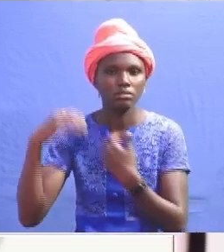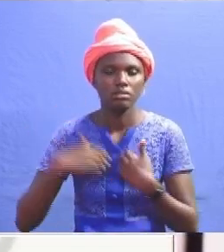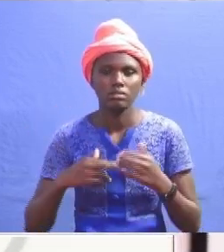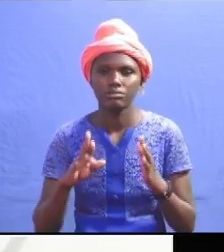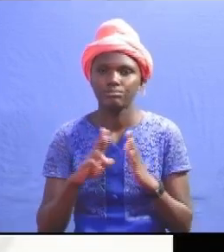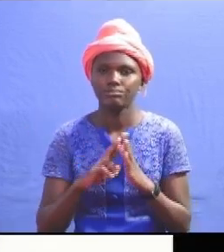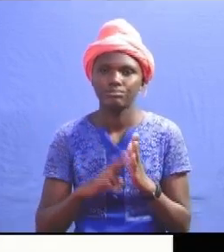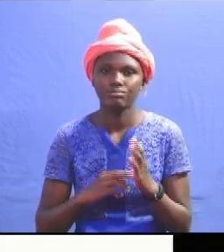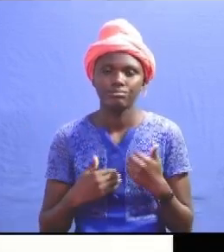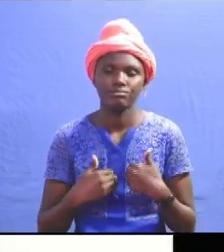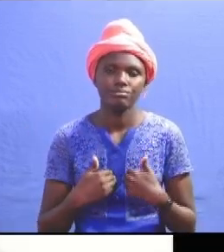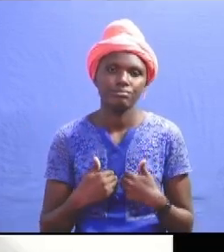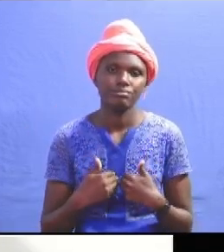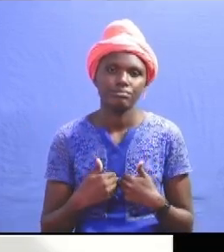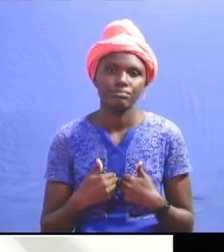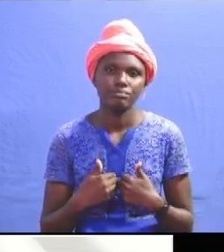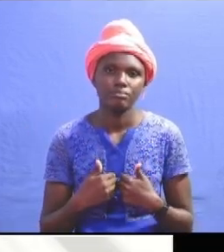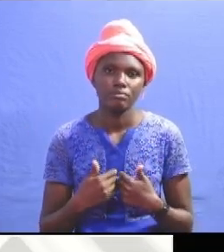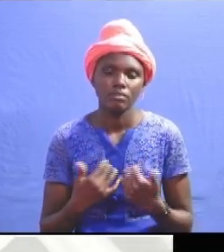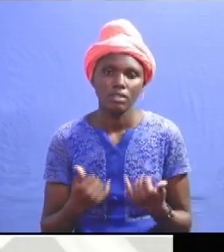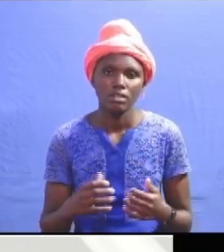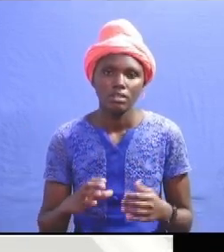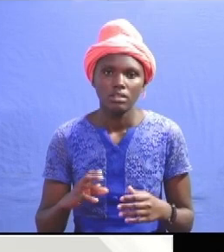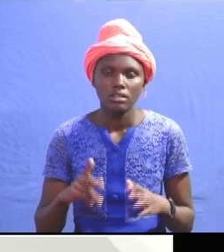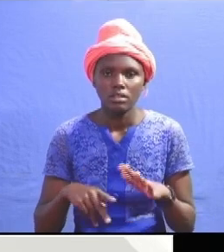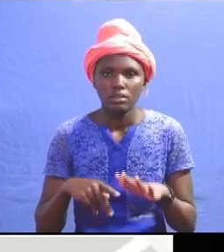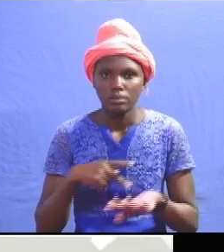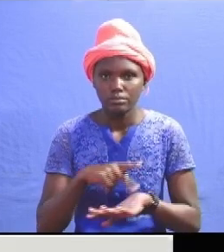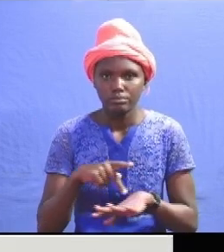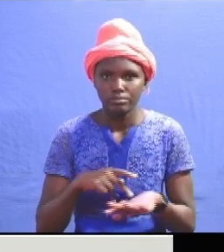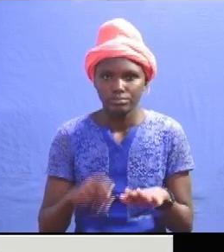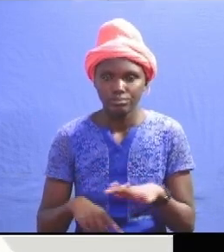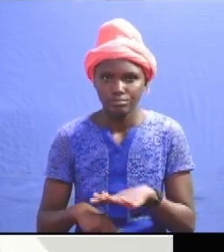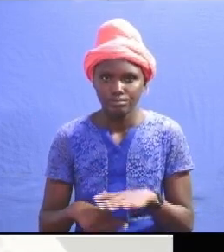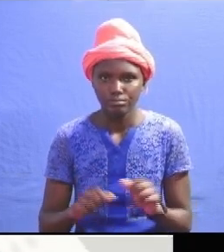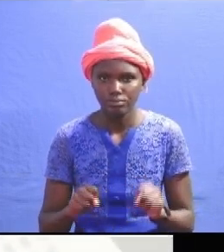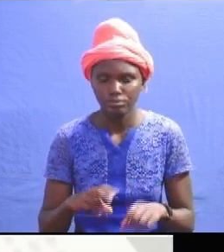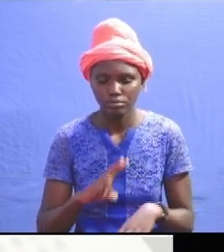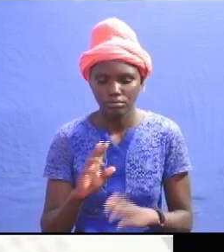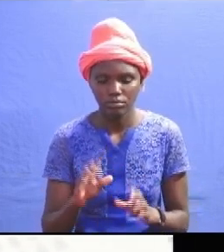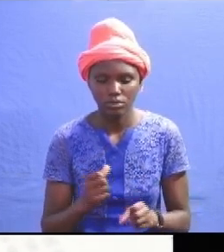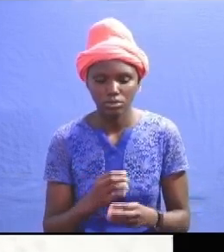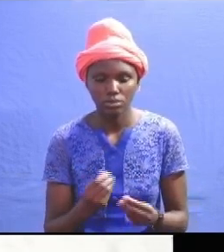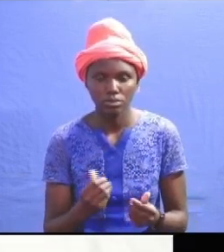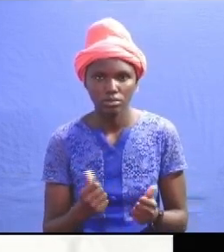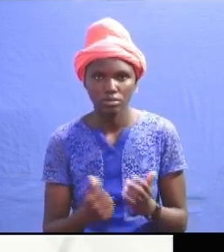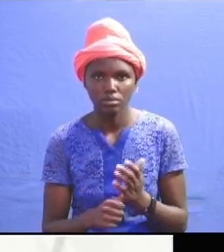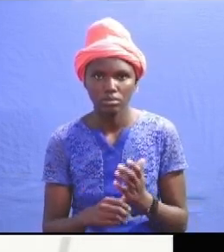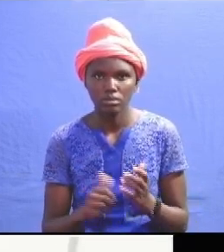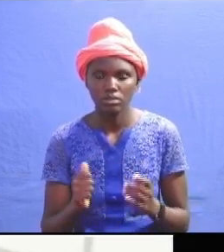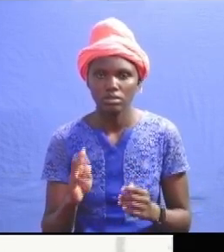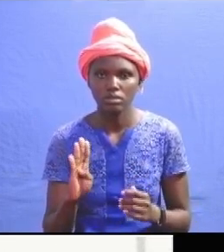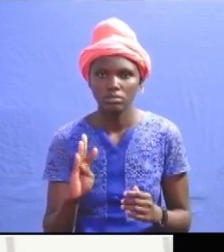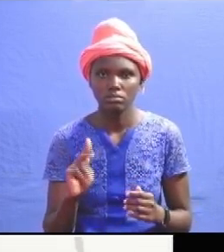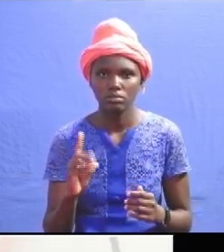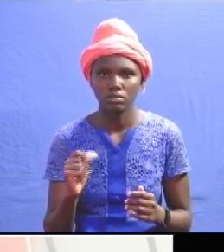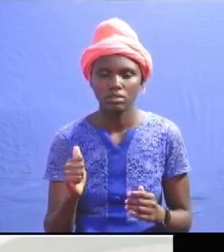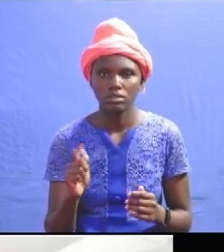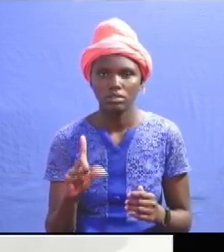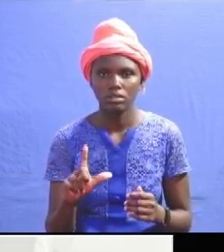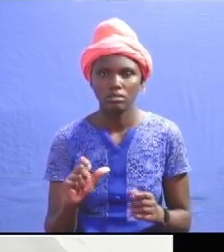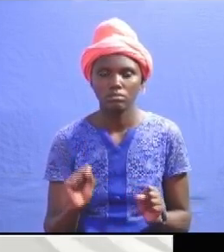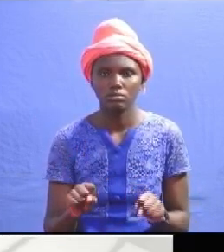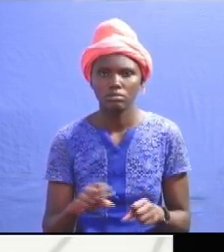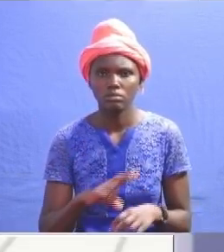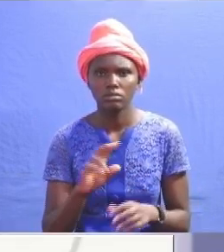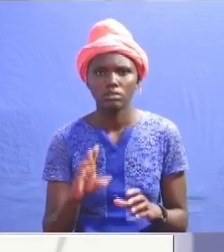root. Principal Secretary in the State Department of Science, Research and Innovation, Abdallah Hussein, called for an embrace